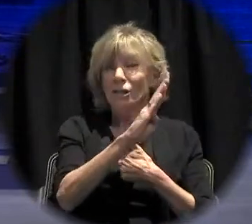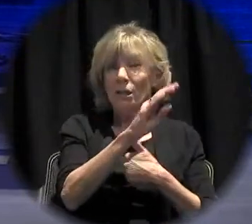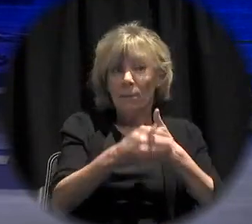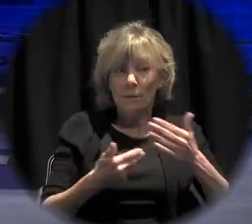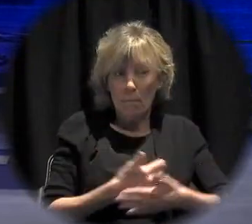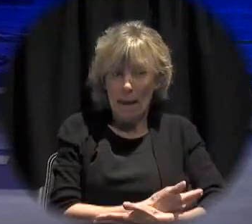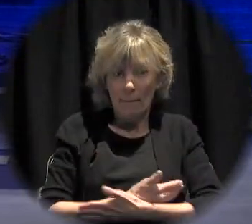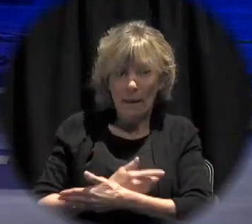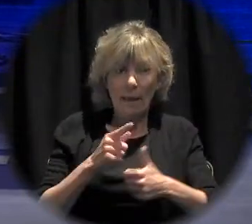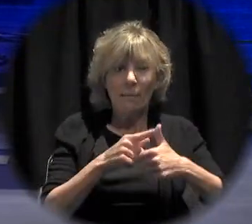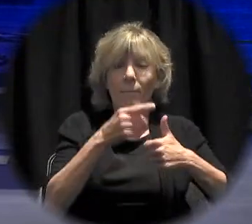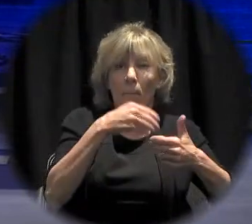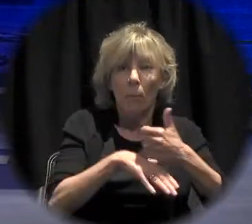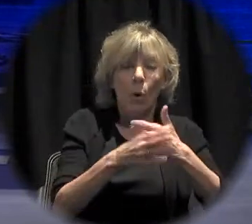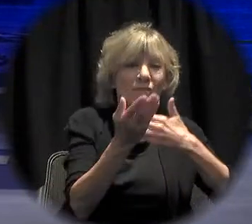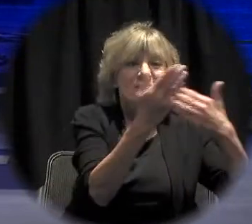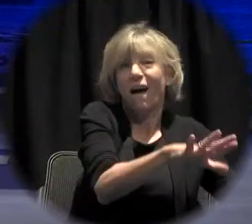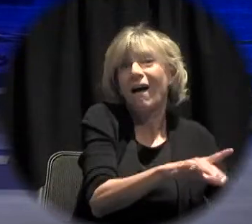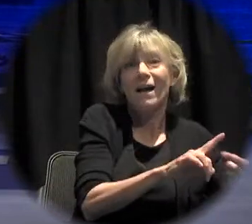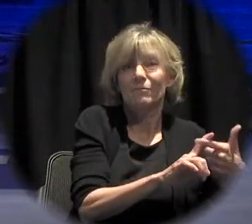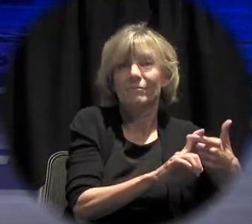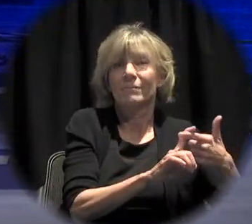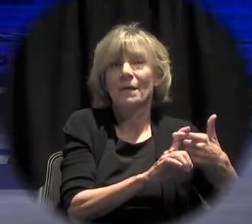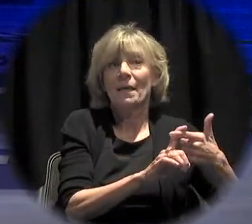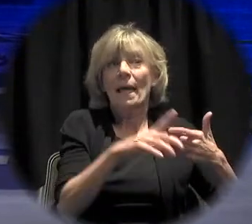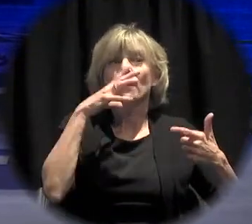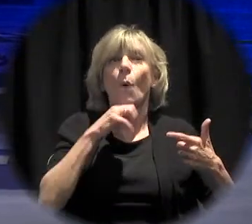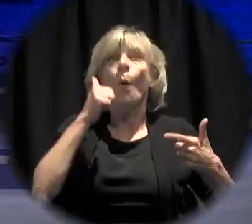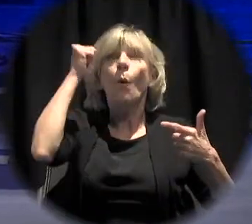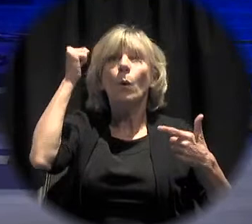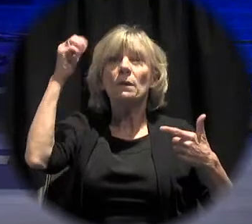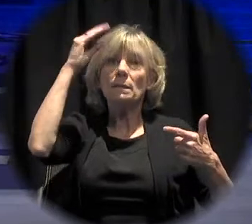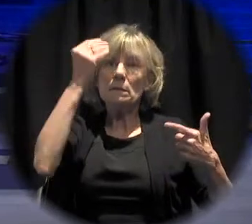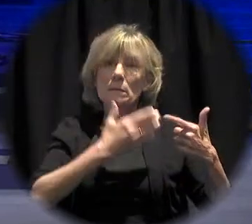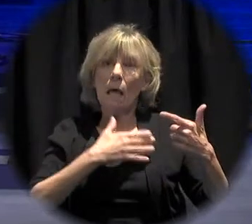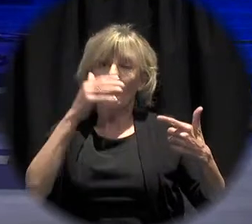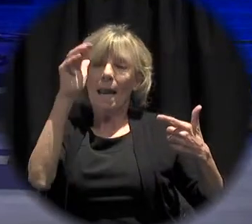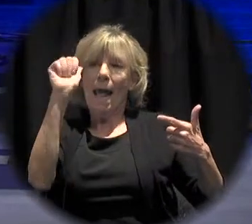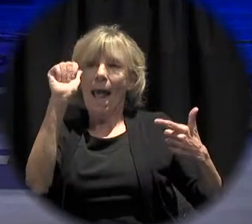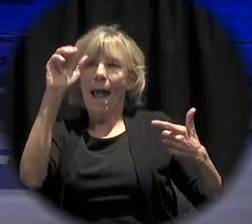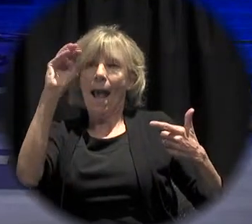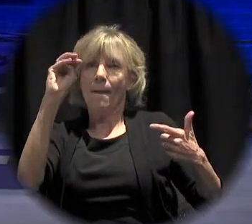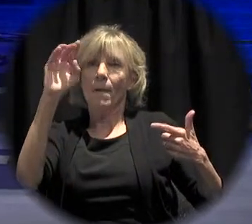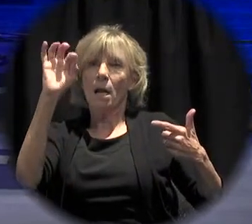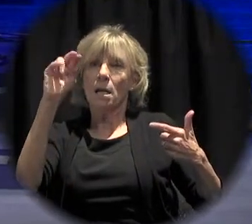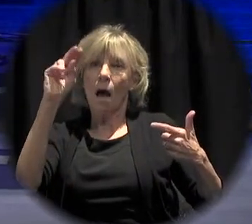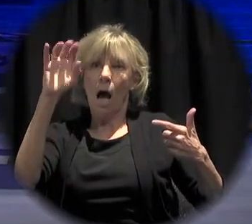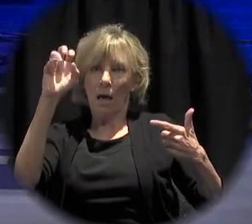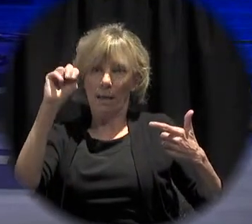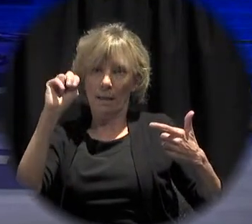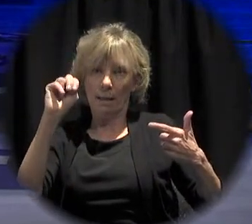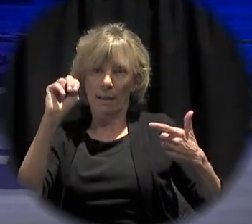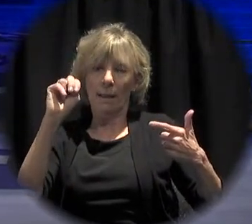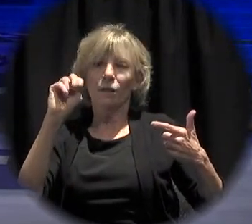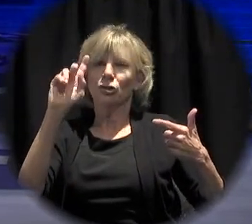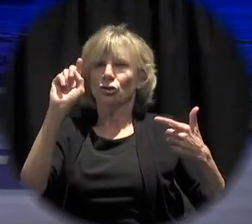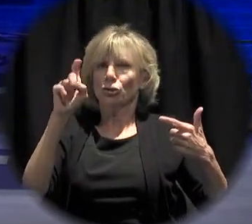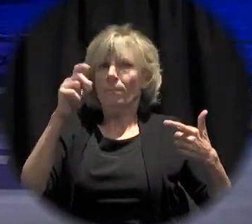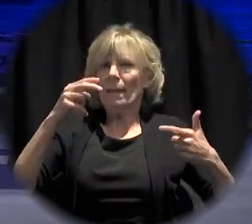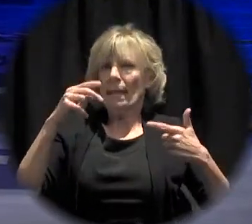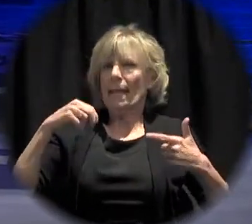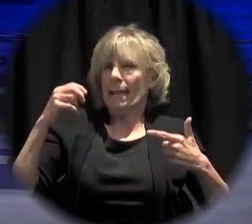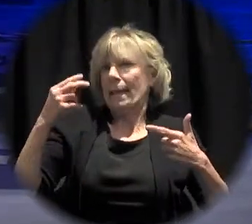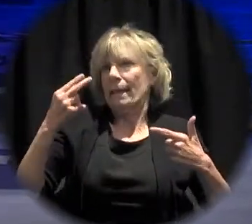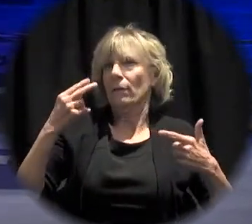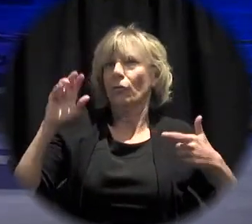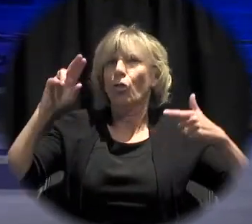His oldest son, Amnon, and I would guess presumed heir to the throne, committed sexual sin like his father